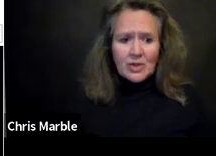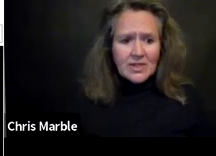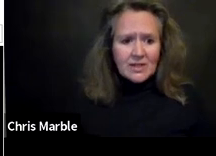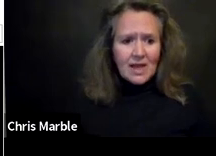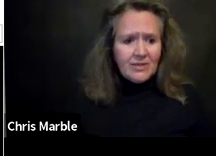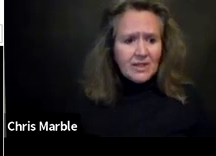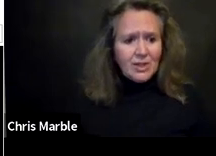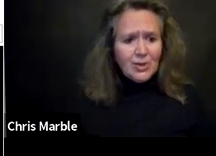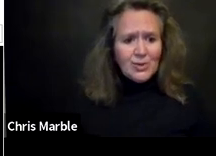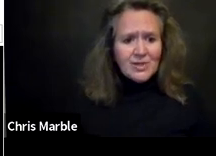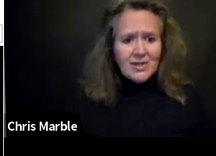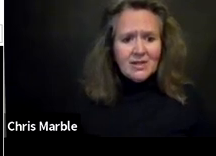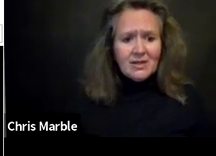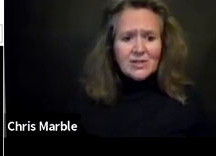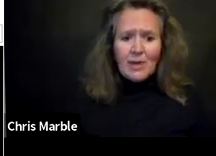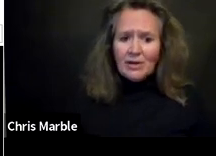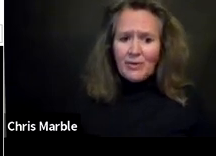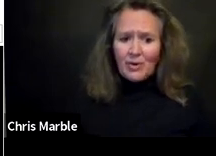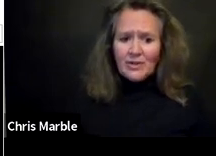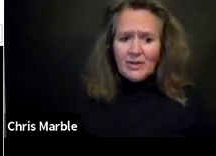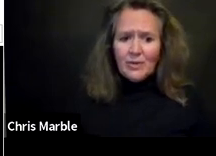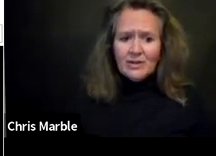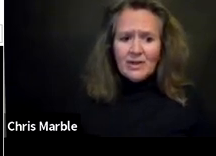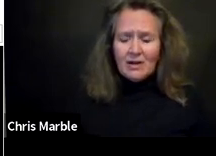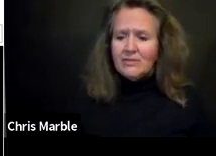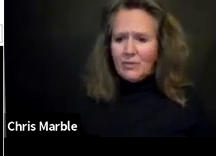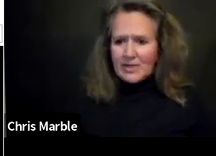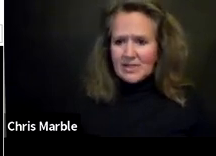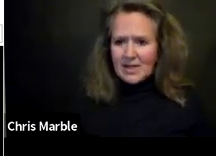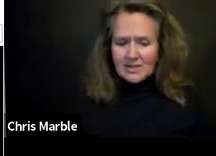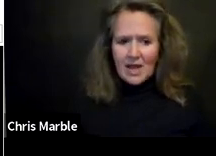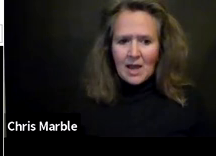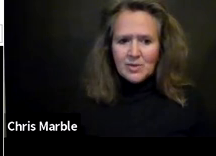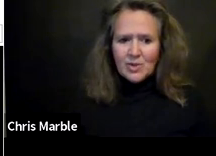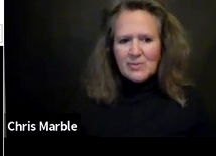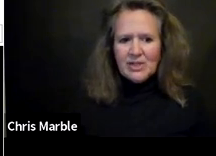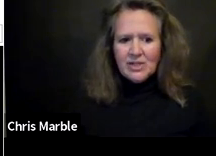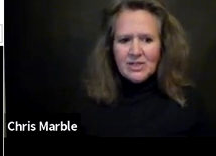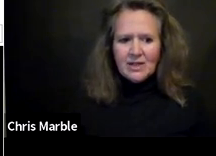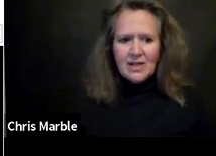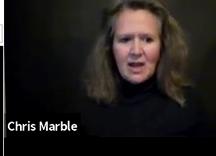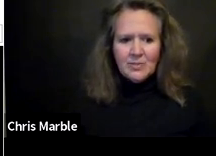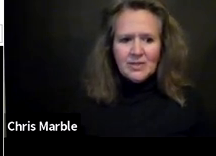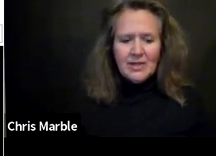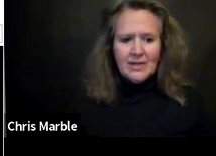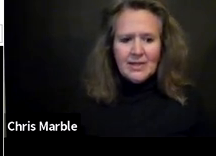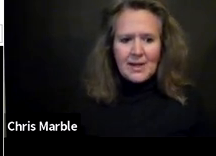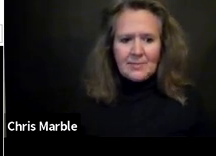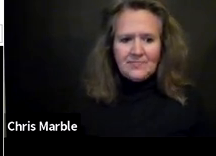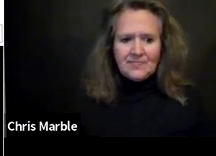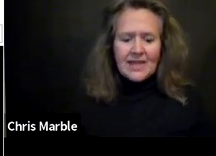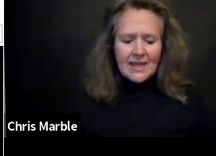People who are tech savvy can use their smartphone with the voice to text apps or the speech to text apps.